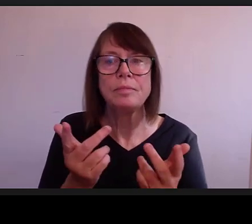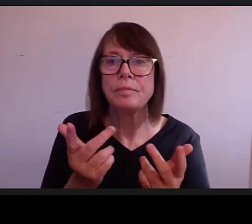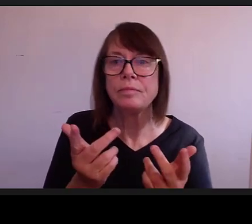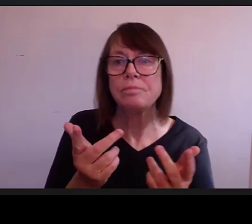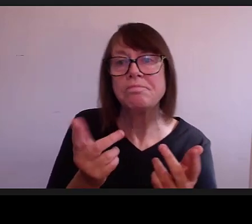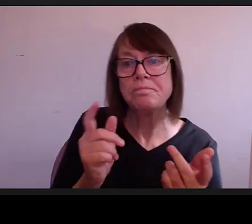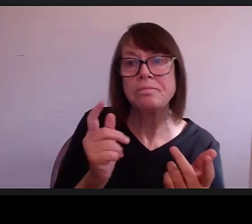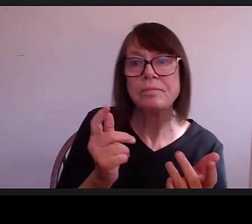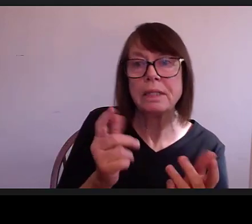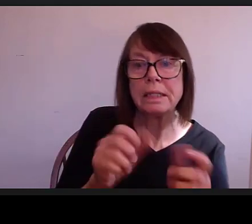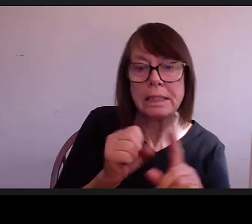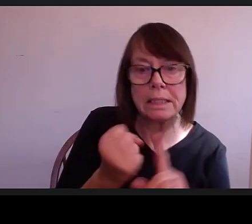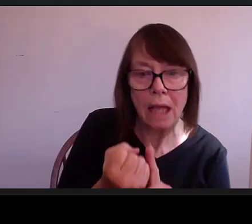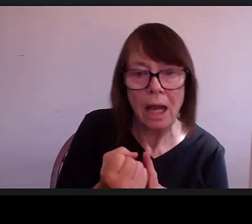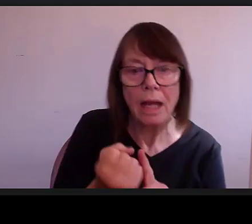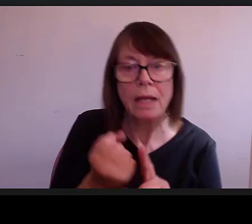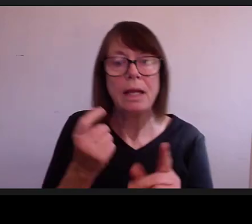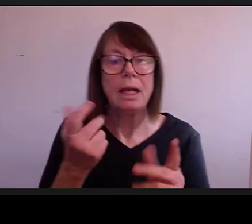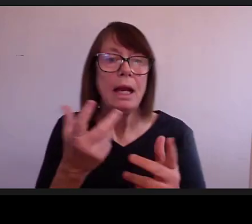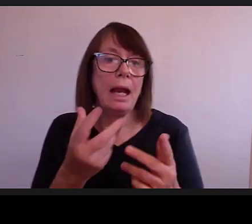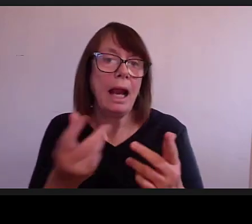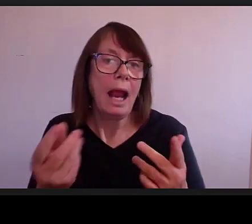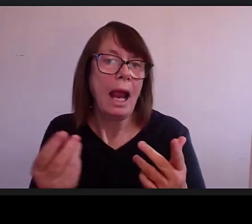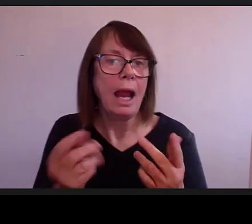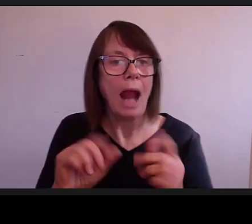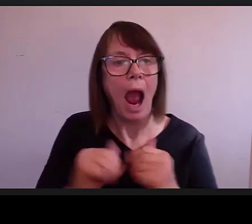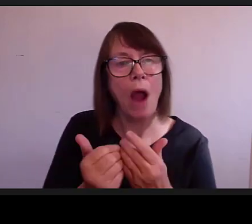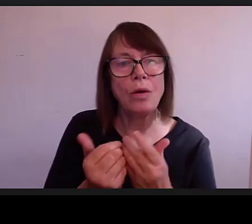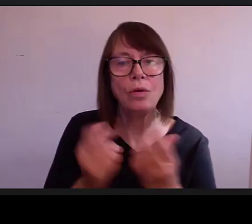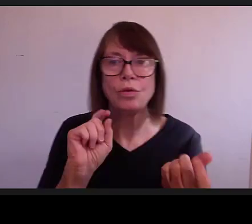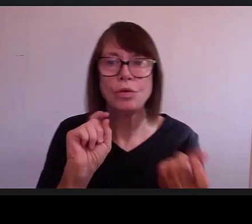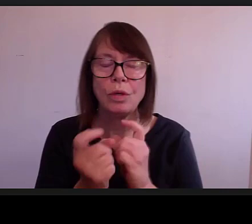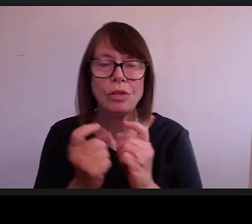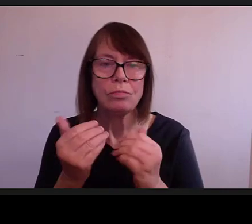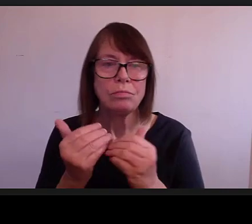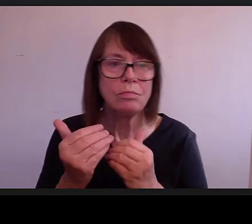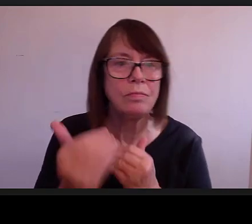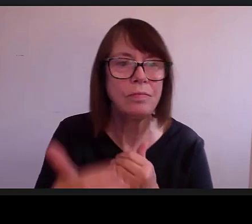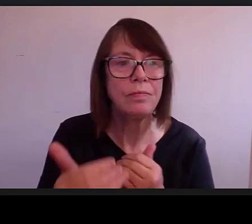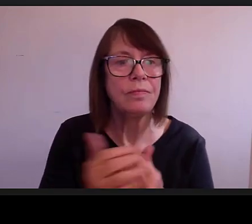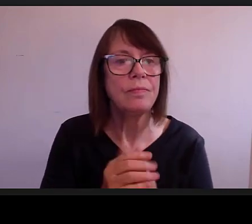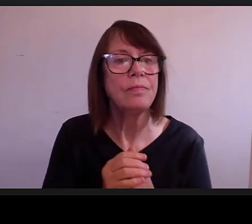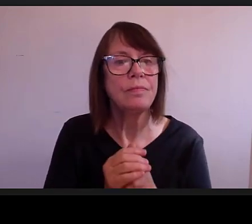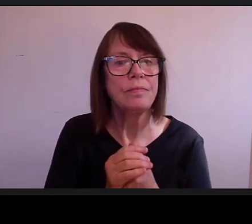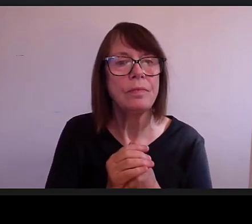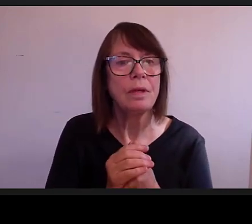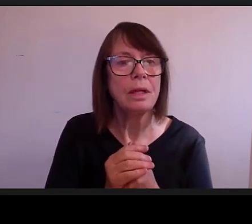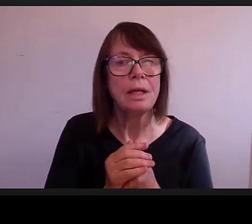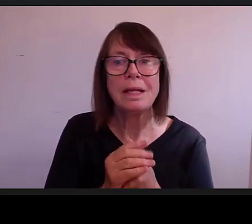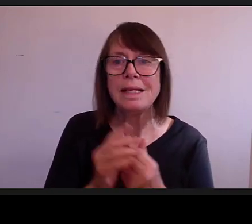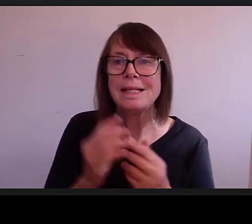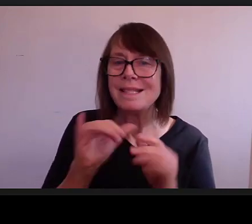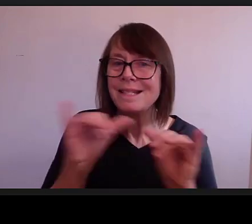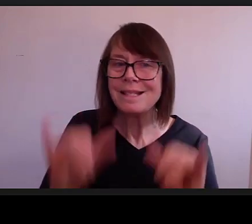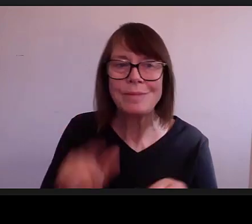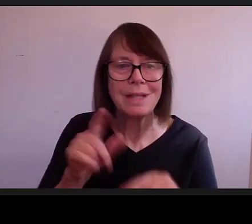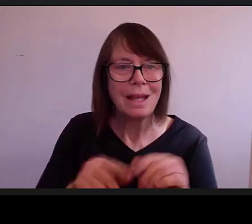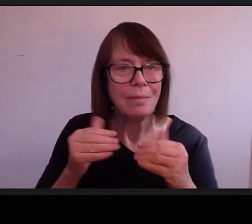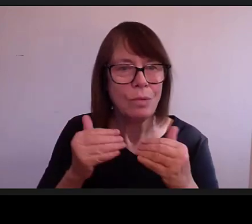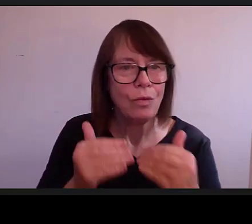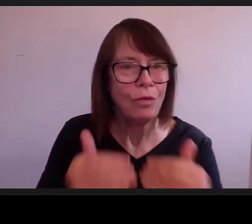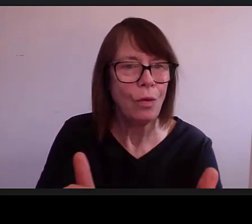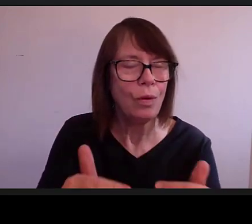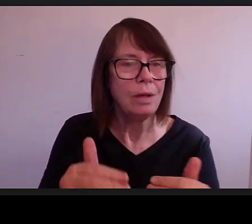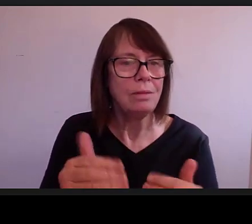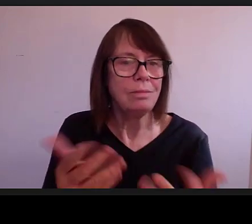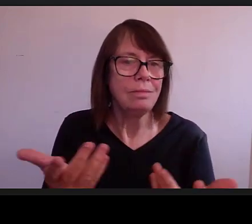shift is a step forward. Systems cannot move on their own, nor can we actually remain in